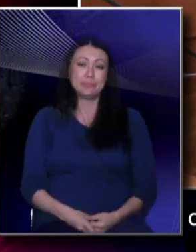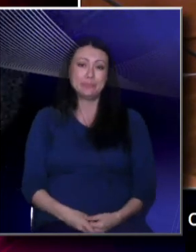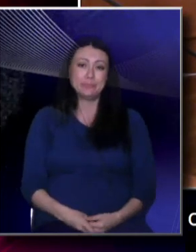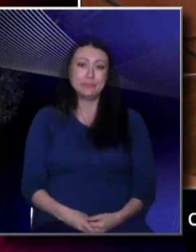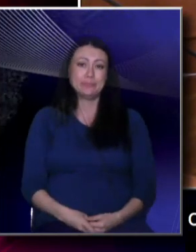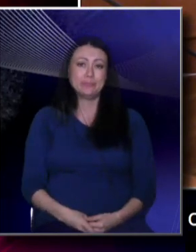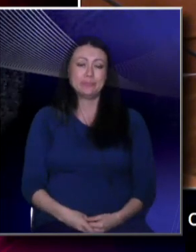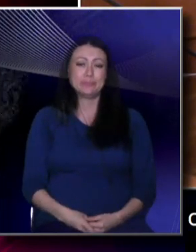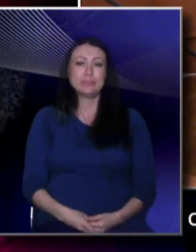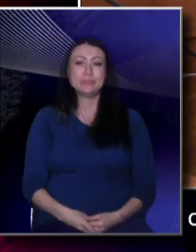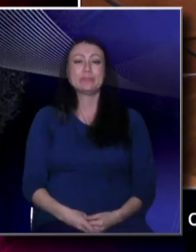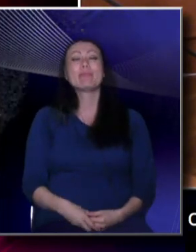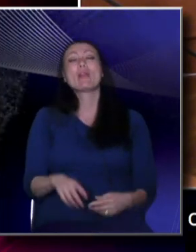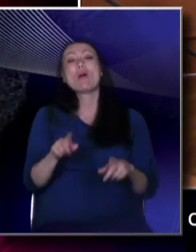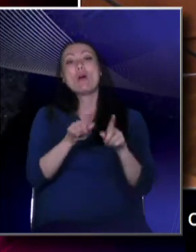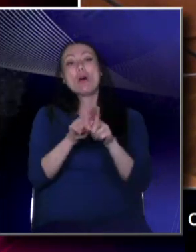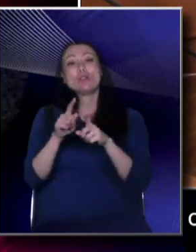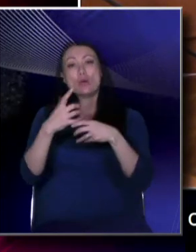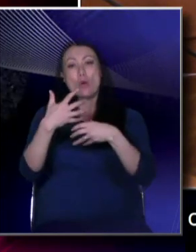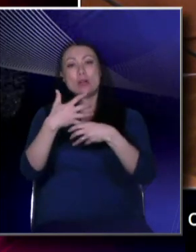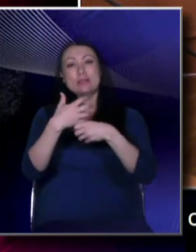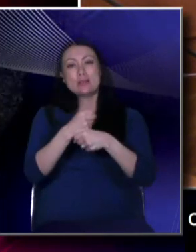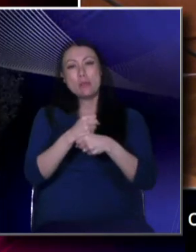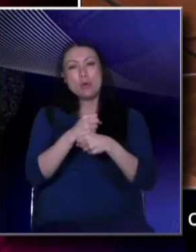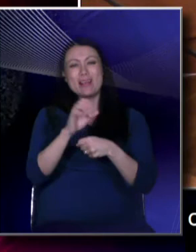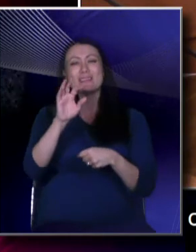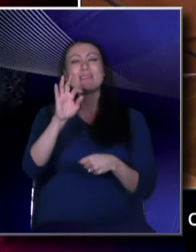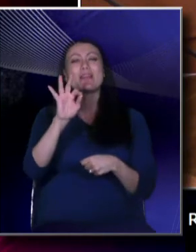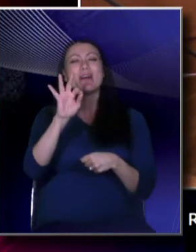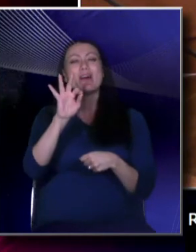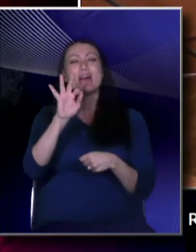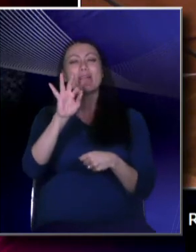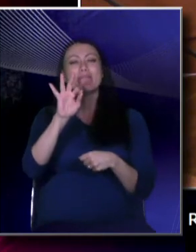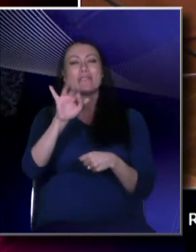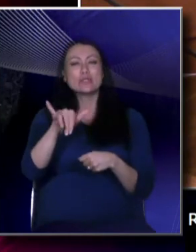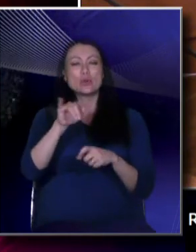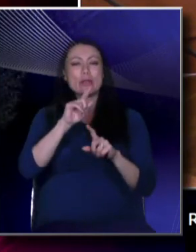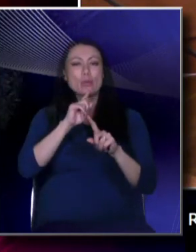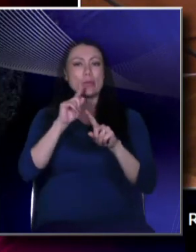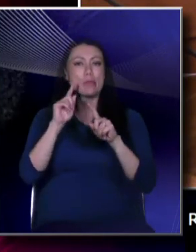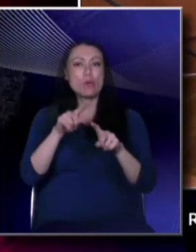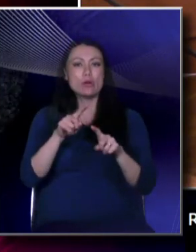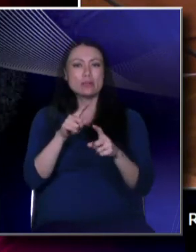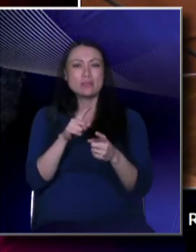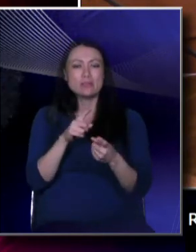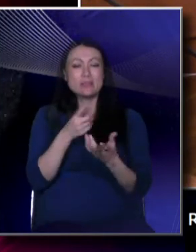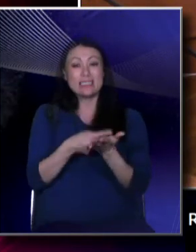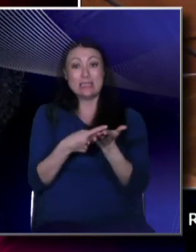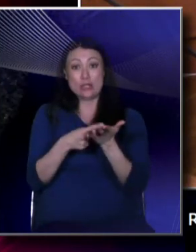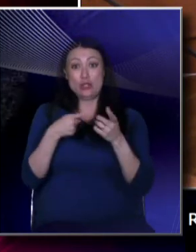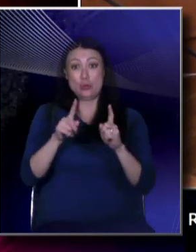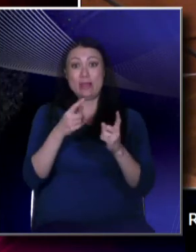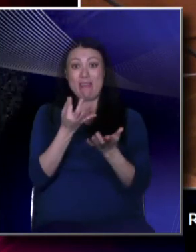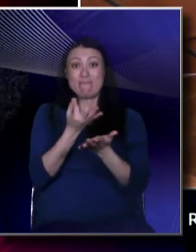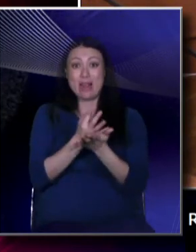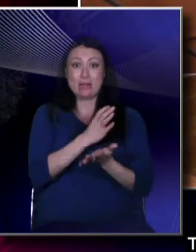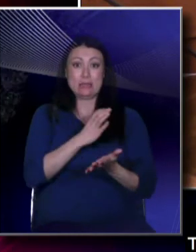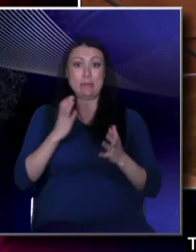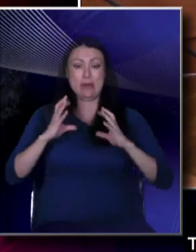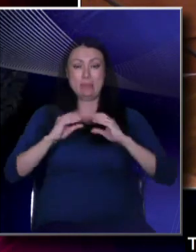To also briefly summarize the fiscal reports as discussed in the Finance Committee meeting, there were